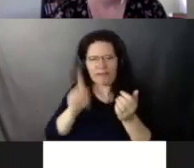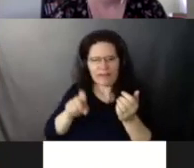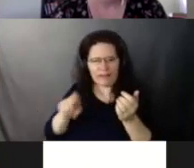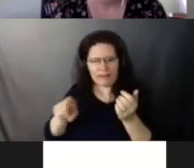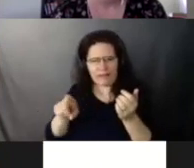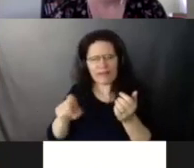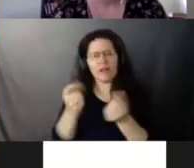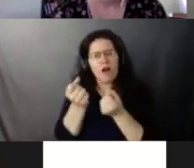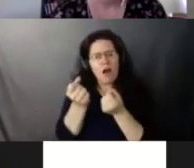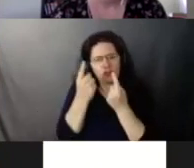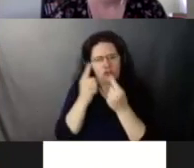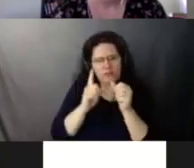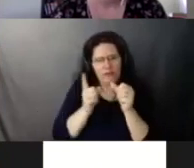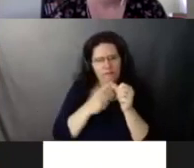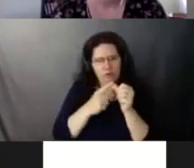advise that you will get